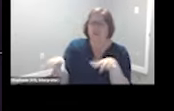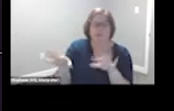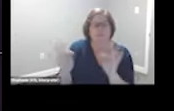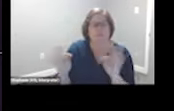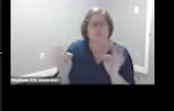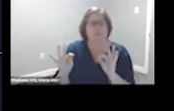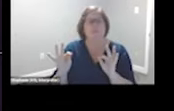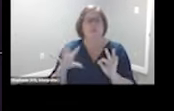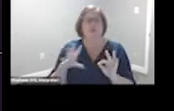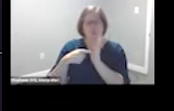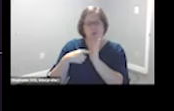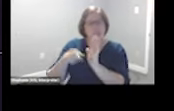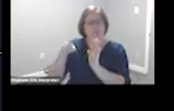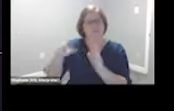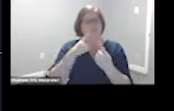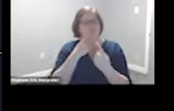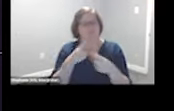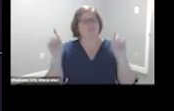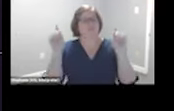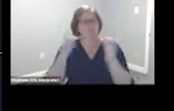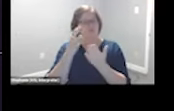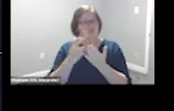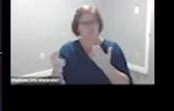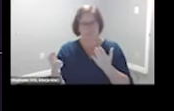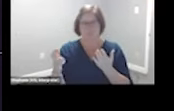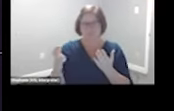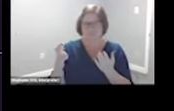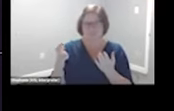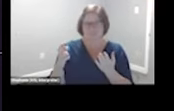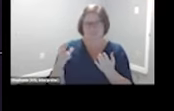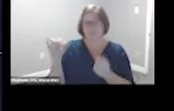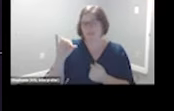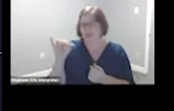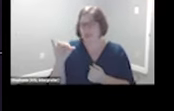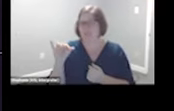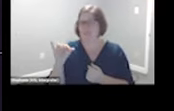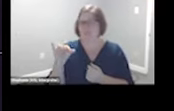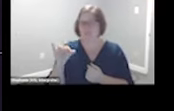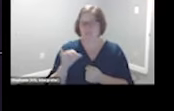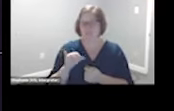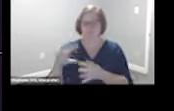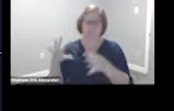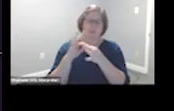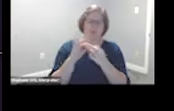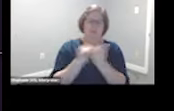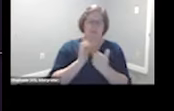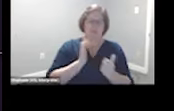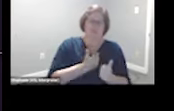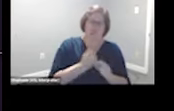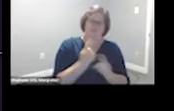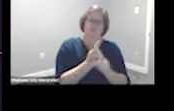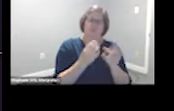showing them how effective resources like the ones we can be, paired with the kinds of language that we use to talk about science